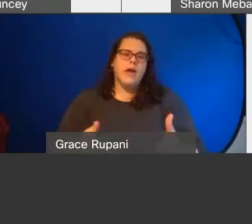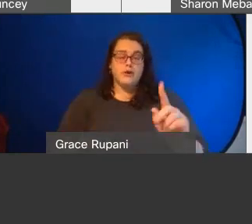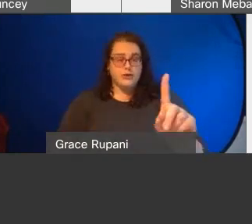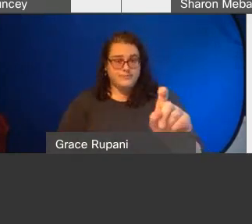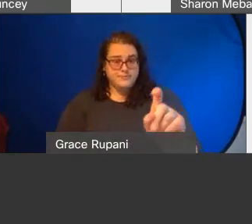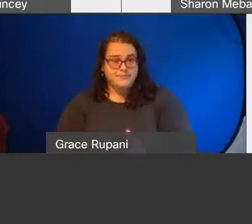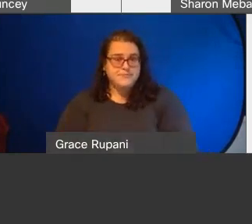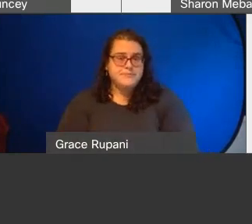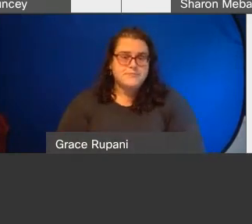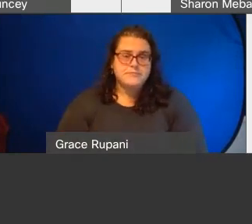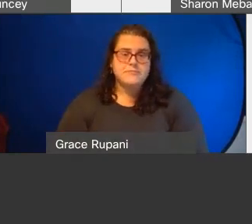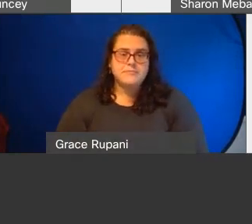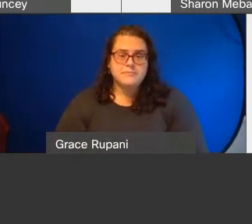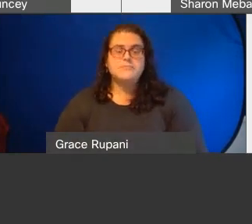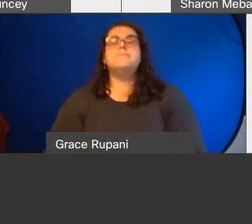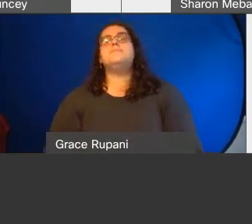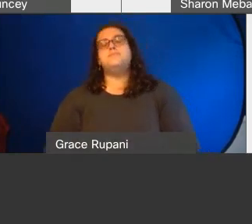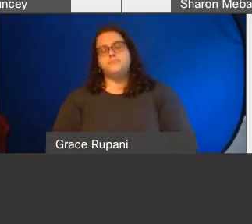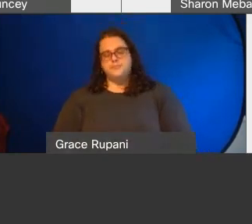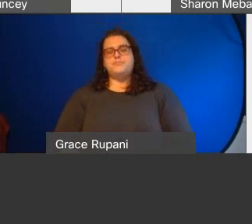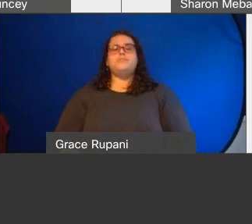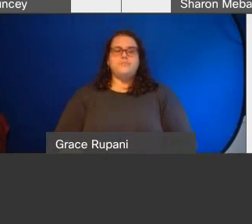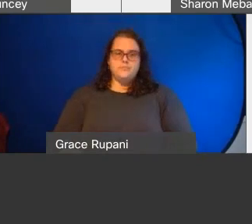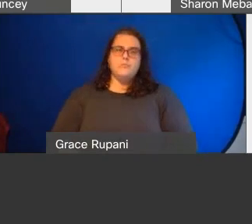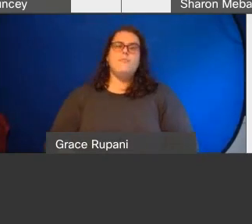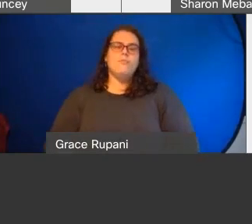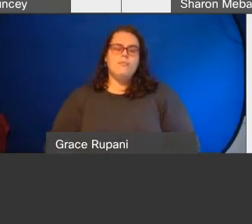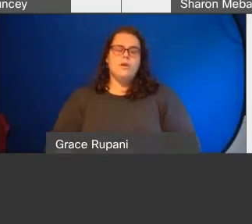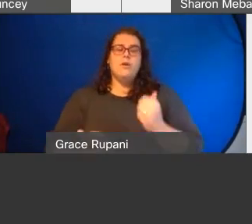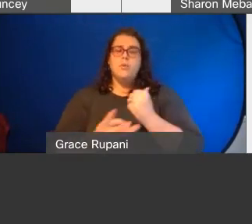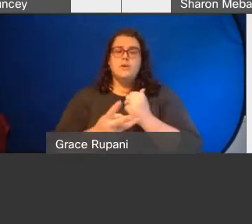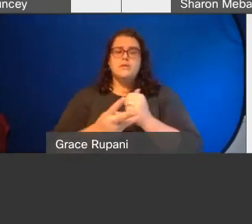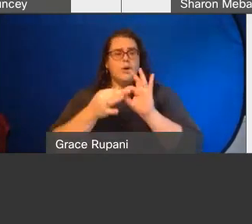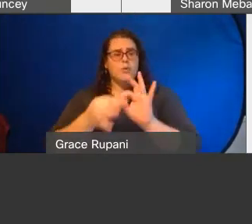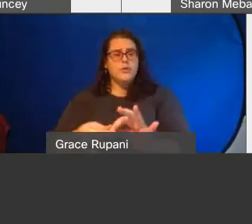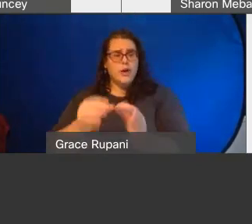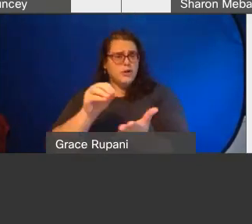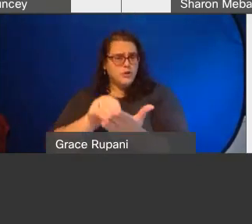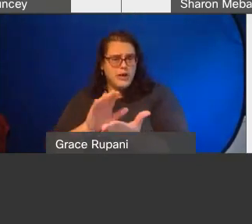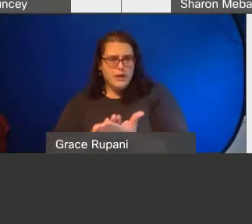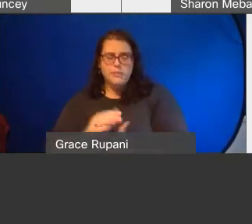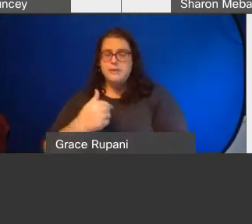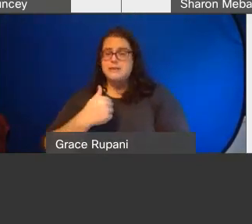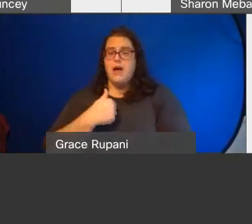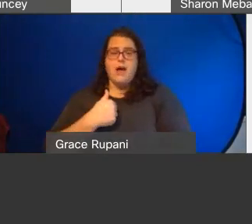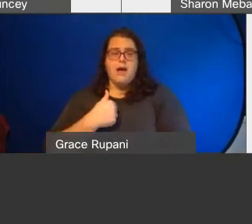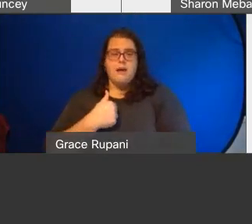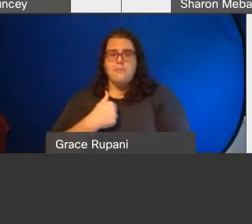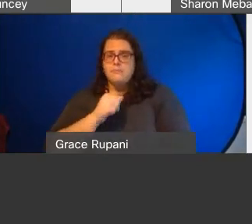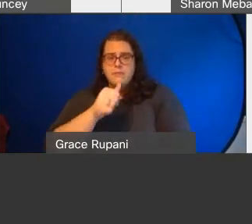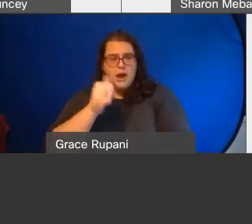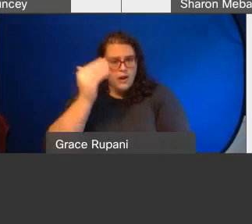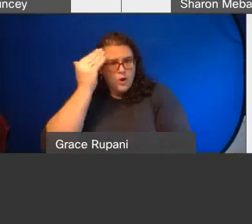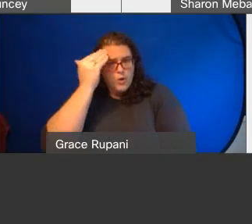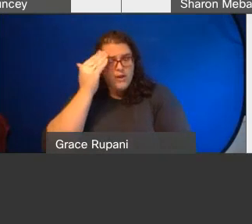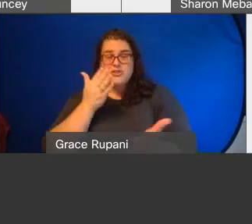So with regard to documents, I'm not aware of service coordinators